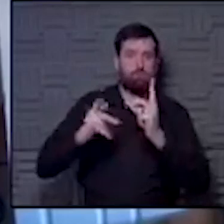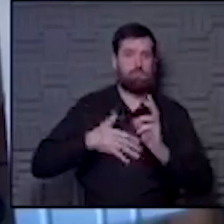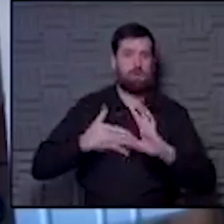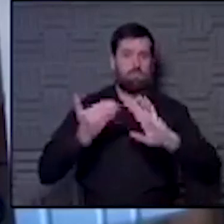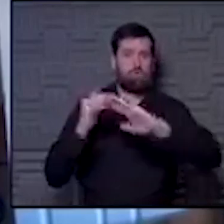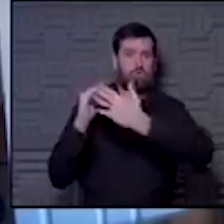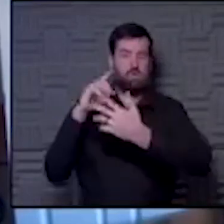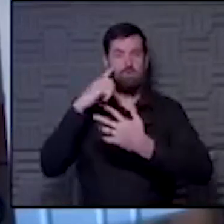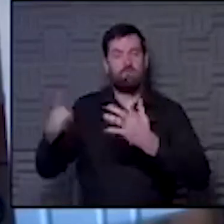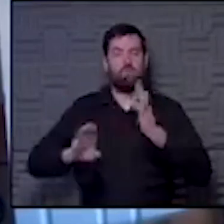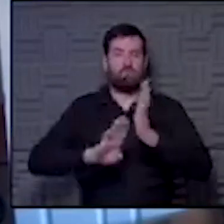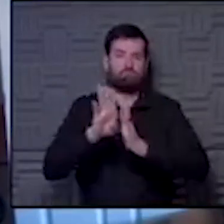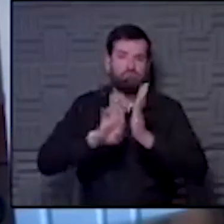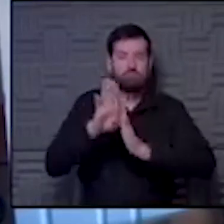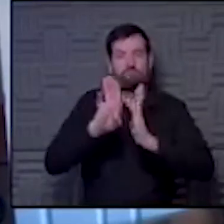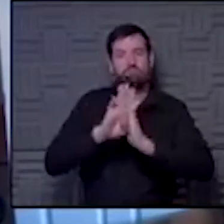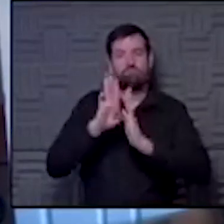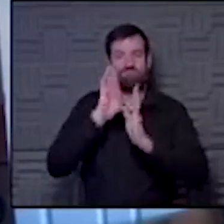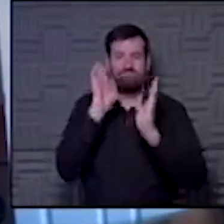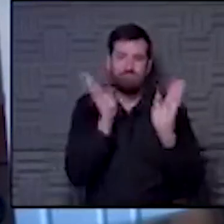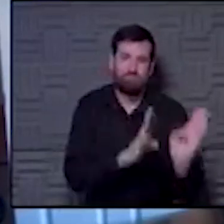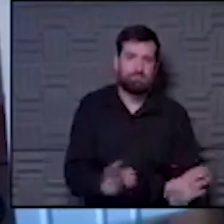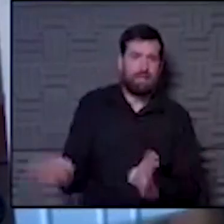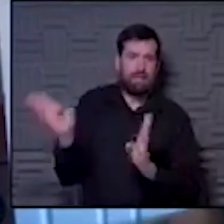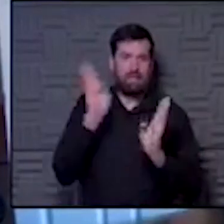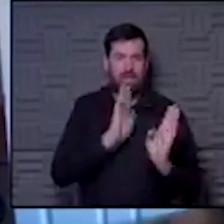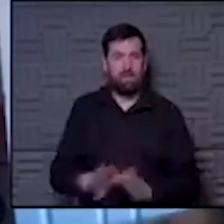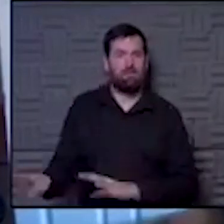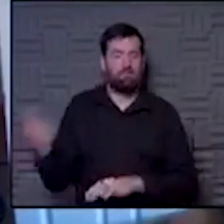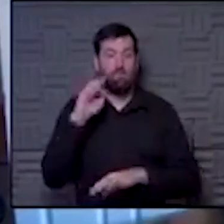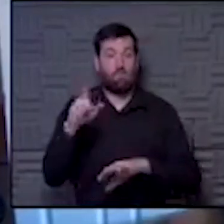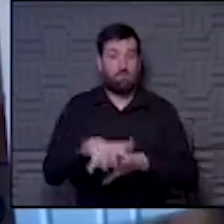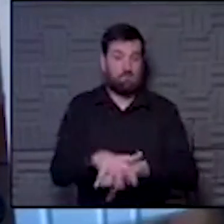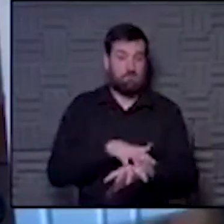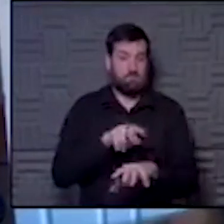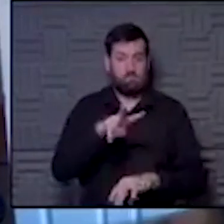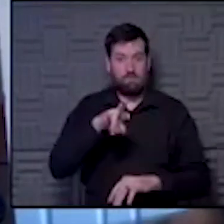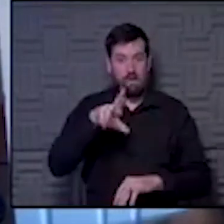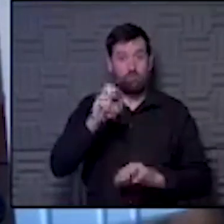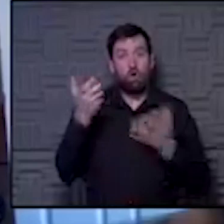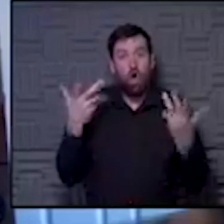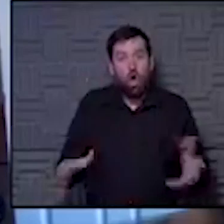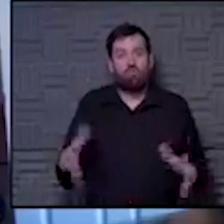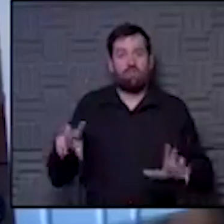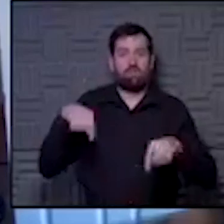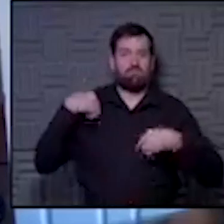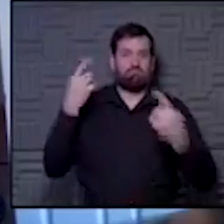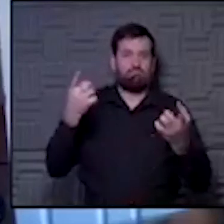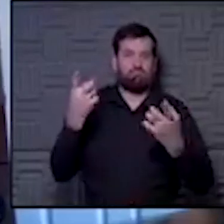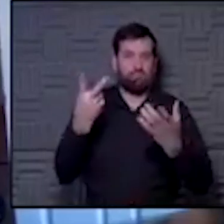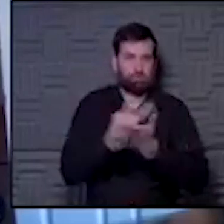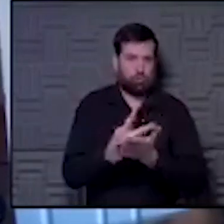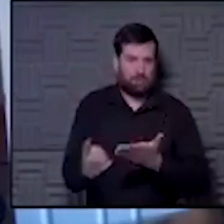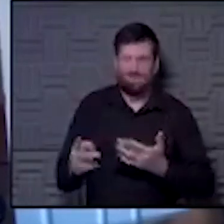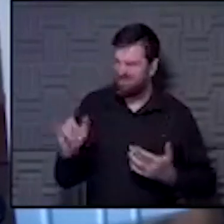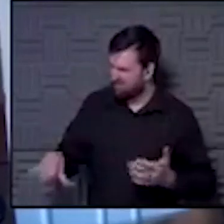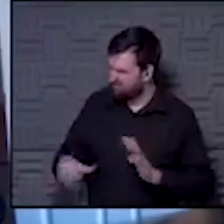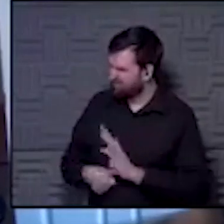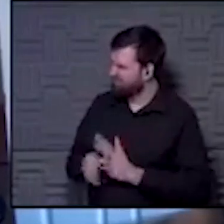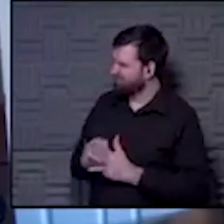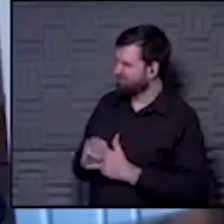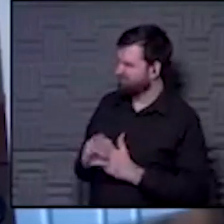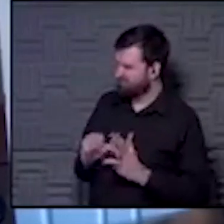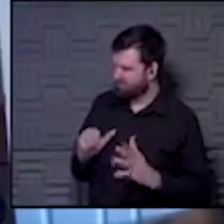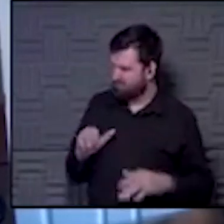with an action project to slow the spread of the virus. This has all happened in the last 2 weeks. Okay? So these meetings are